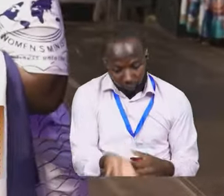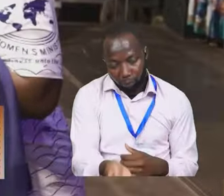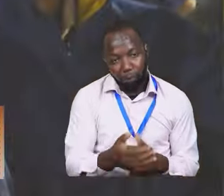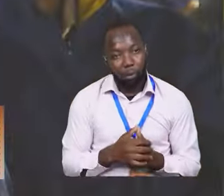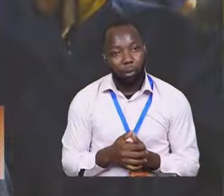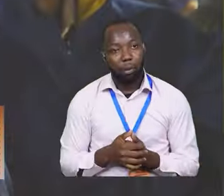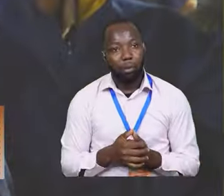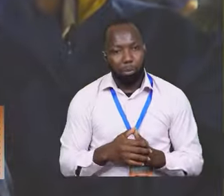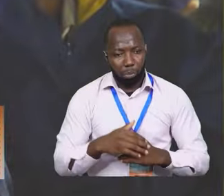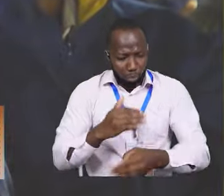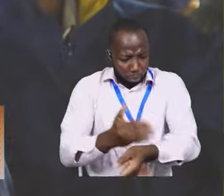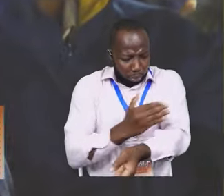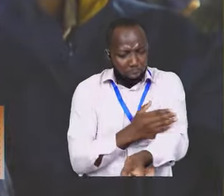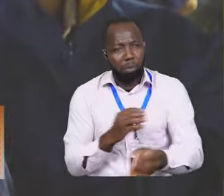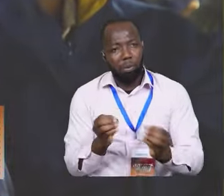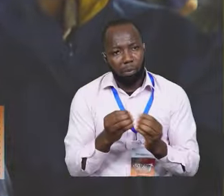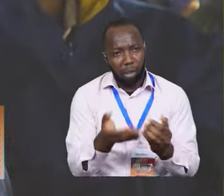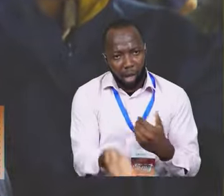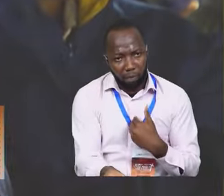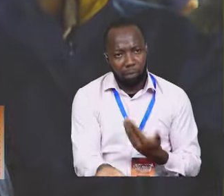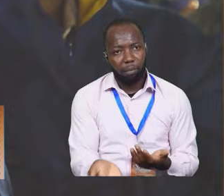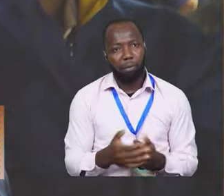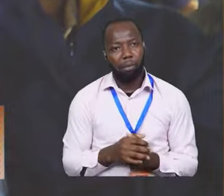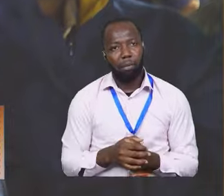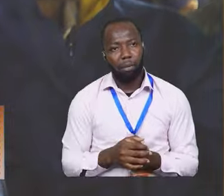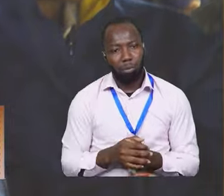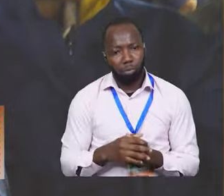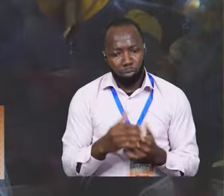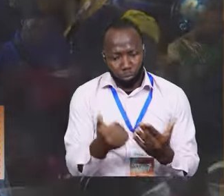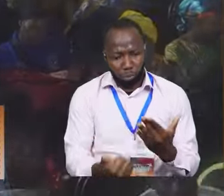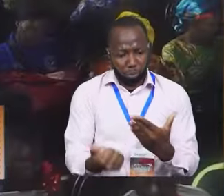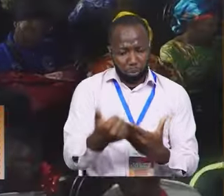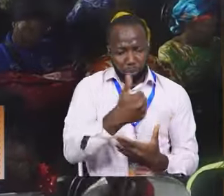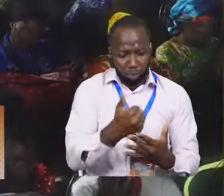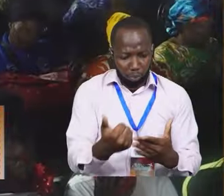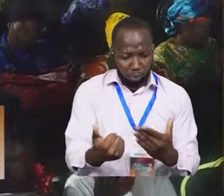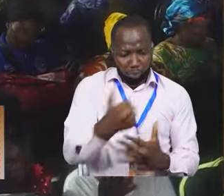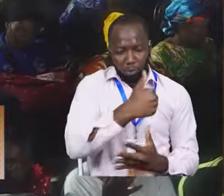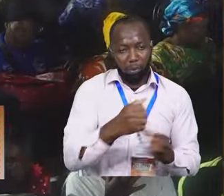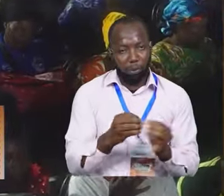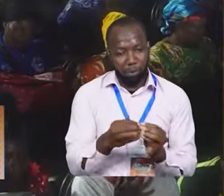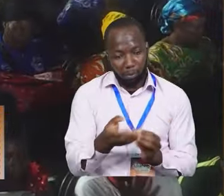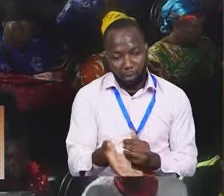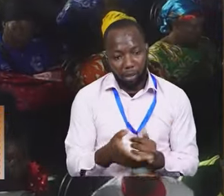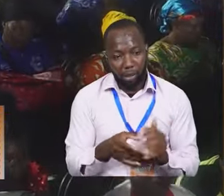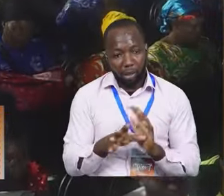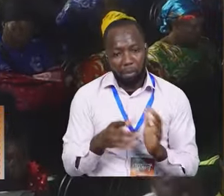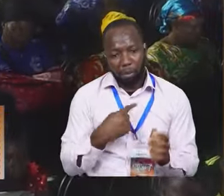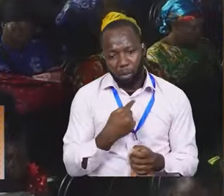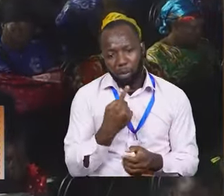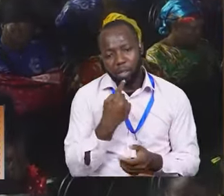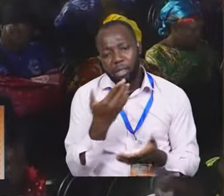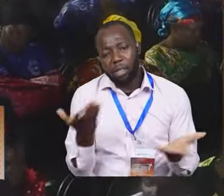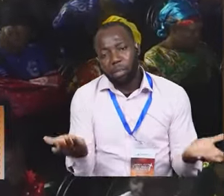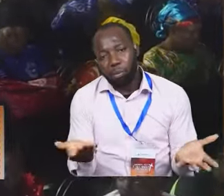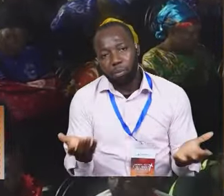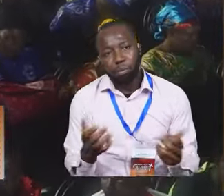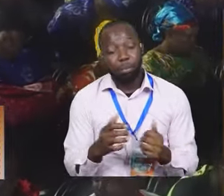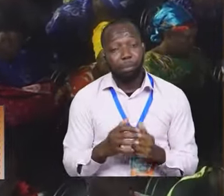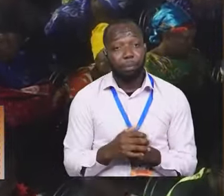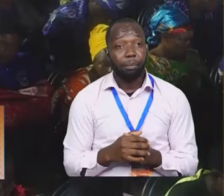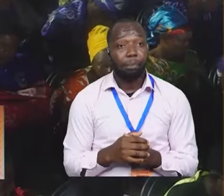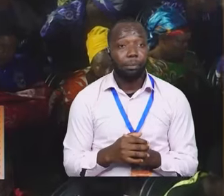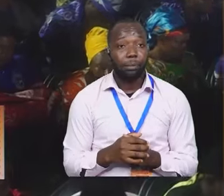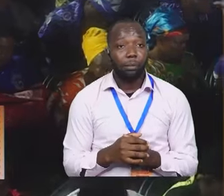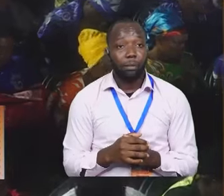in there. There is growth in there. There is growth in there. And what I'm saying